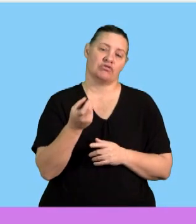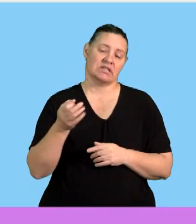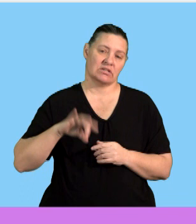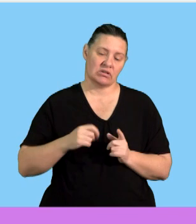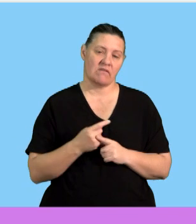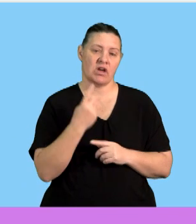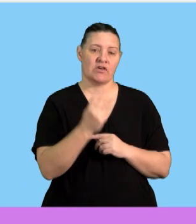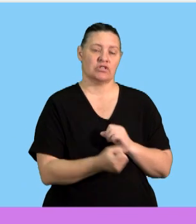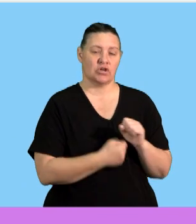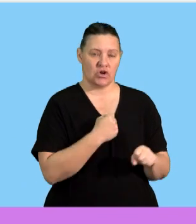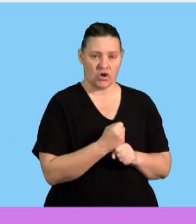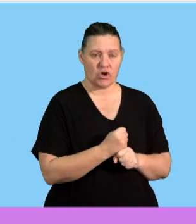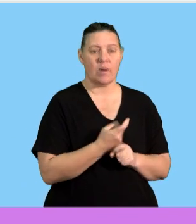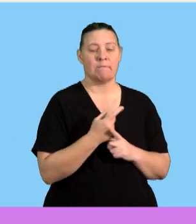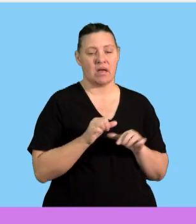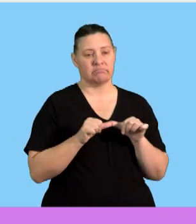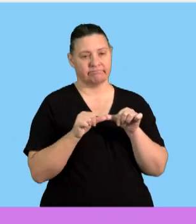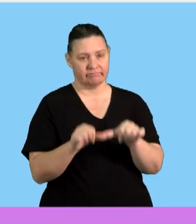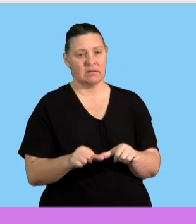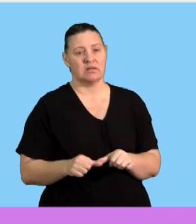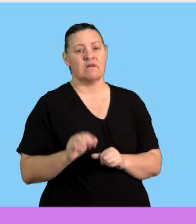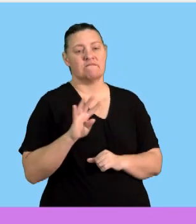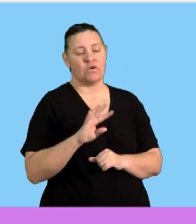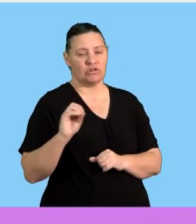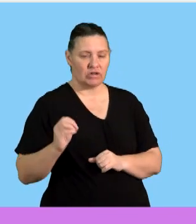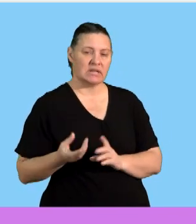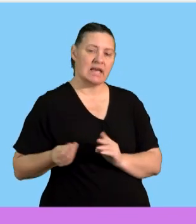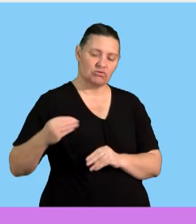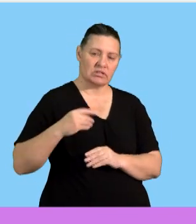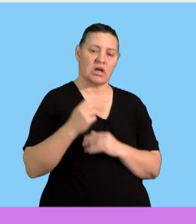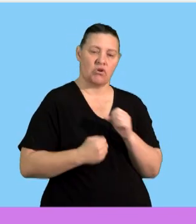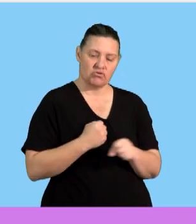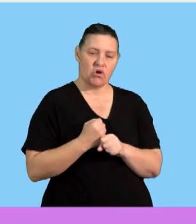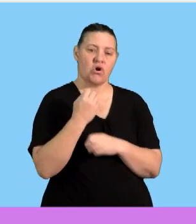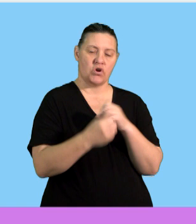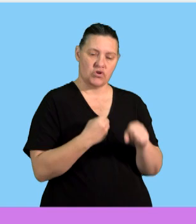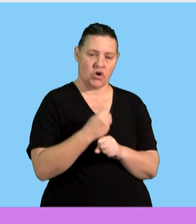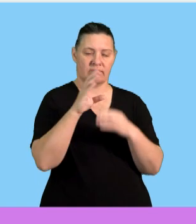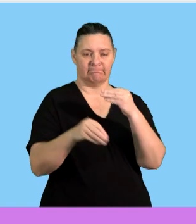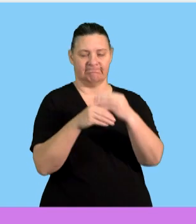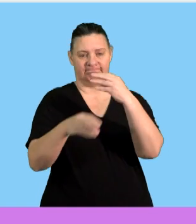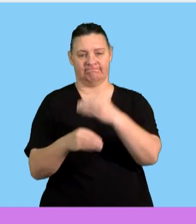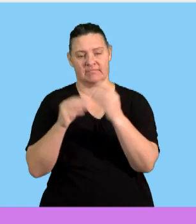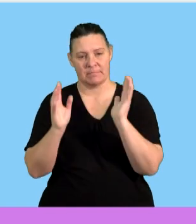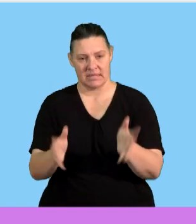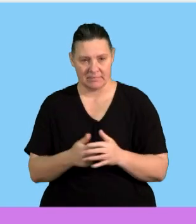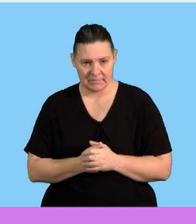year 1, I will continue earning only 400 Rand for every other